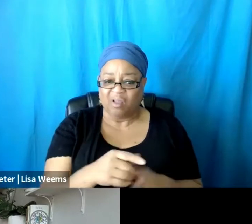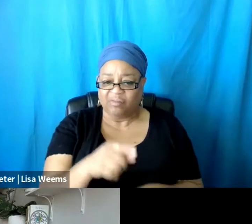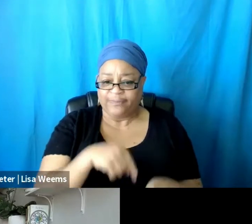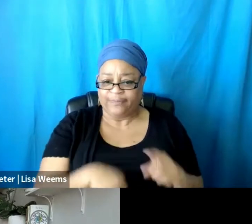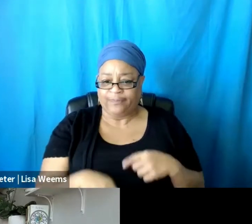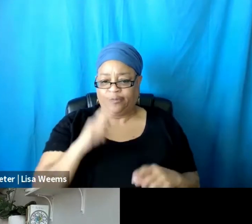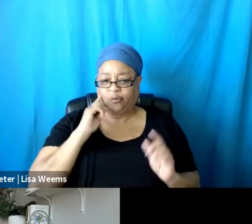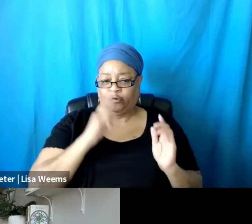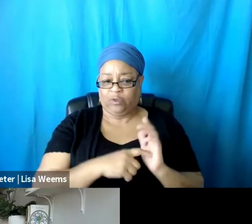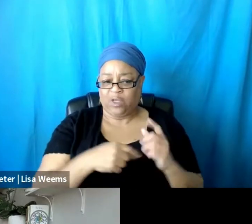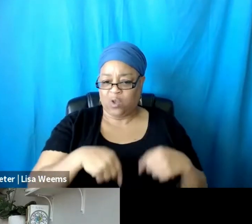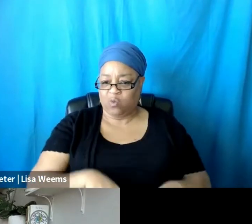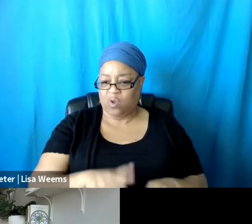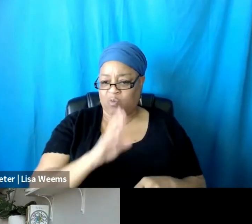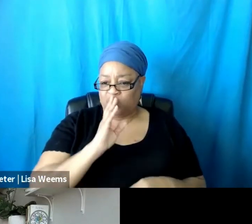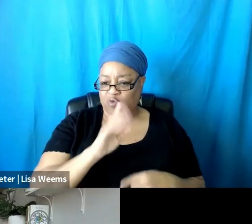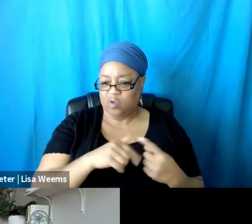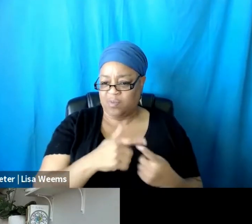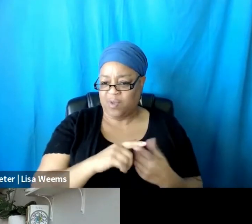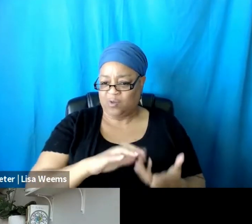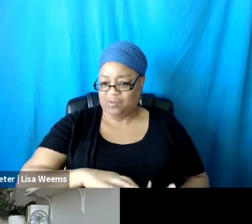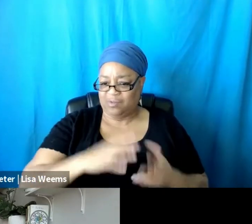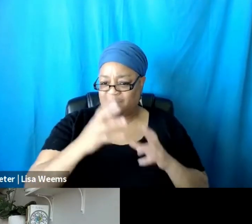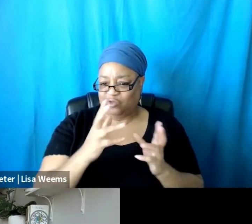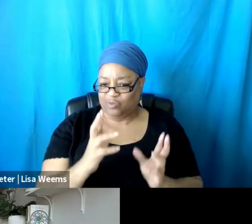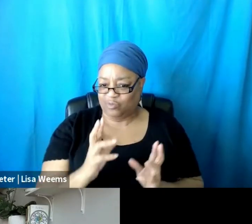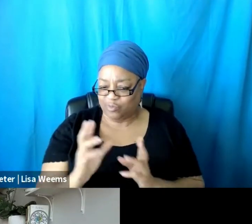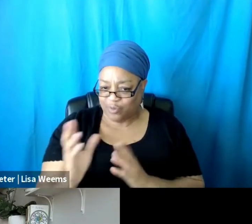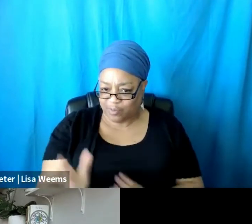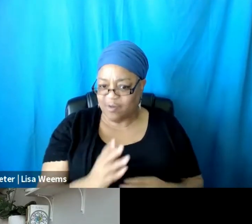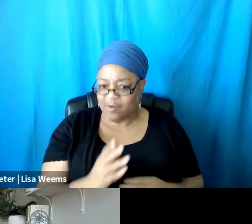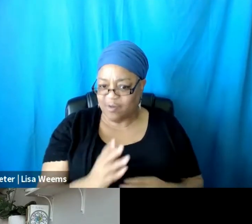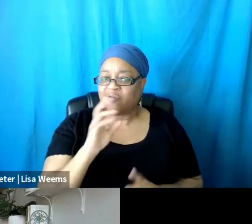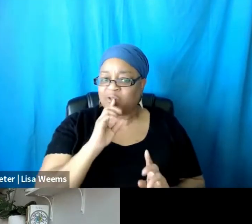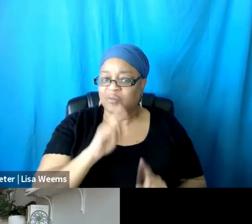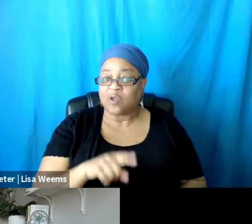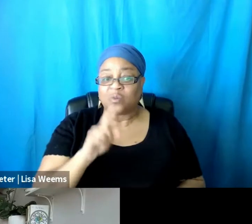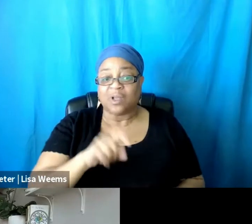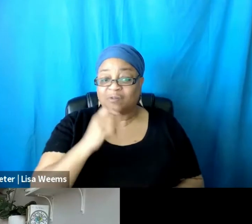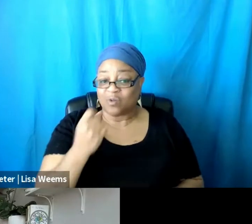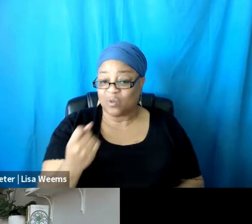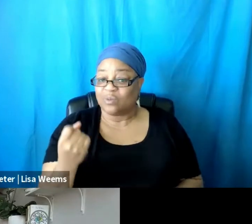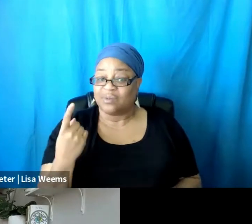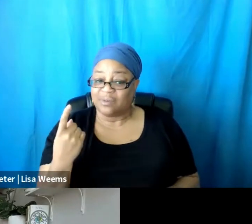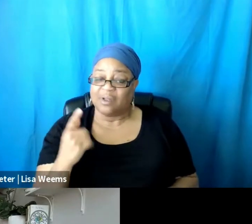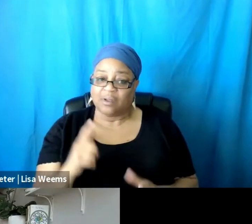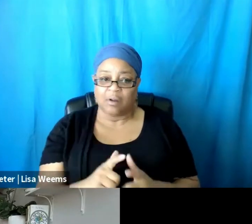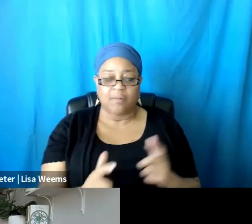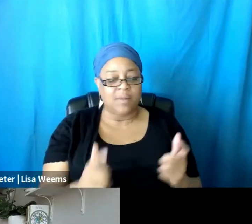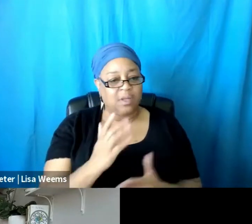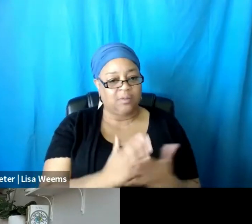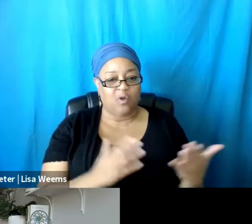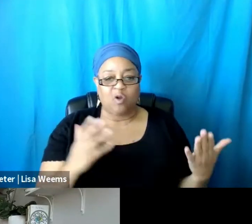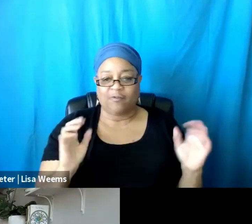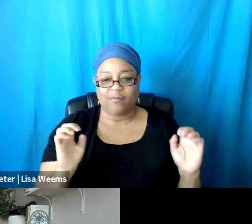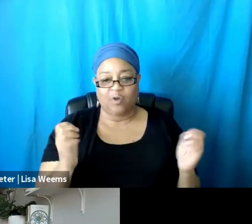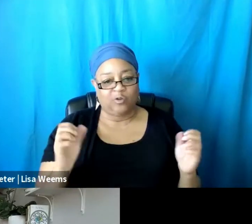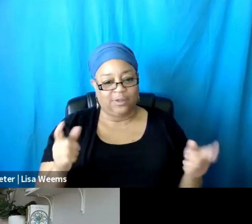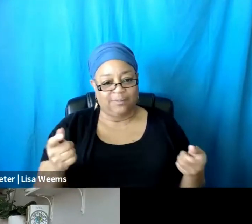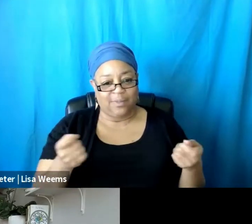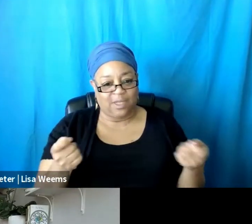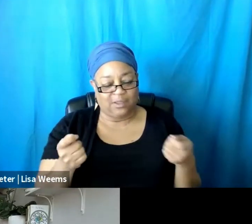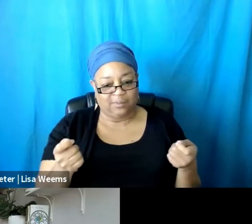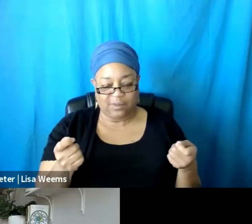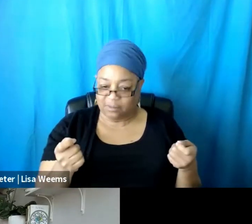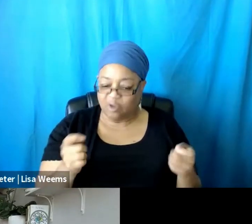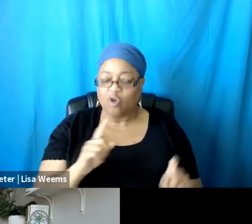are talking about disaster preparedness and response, we do have to understand that a big part of emergency management is responding